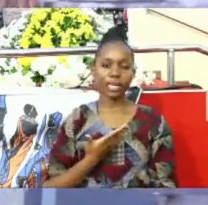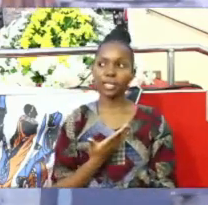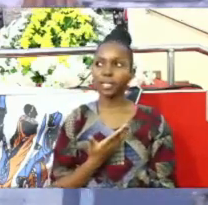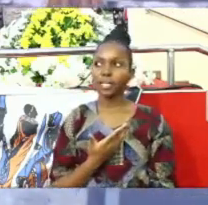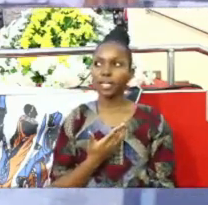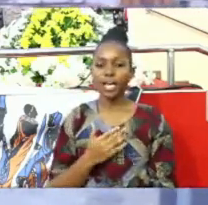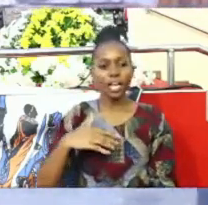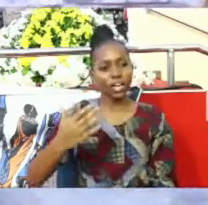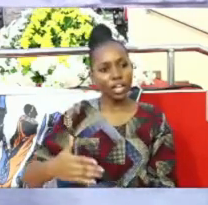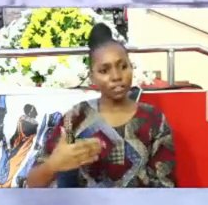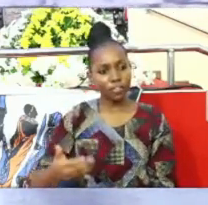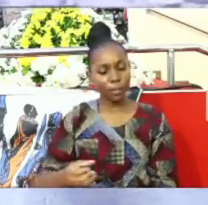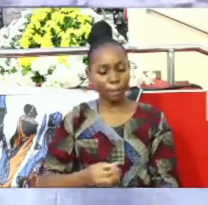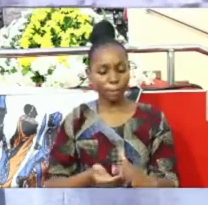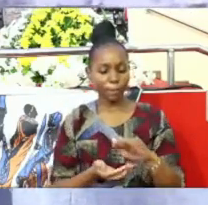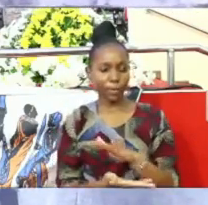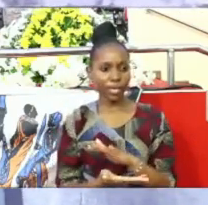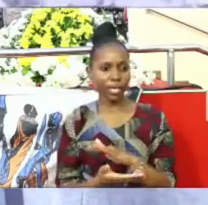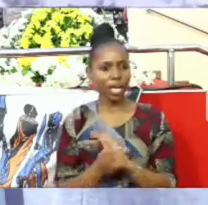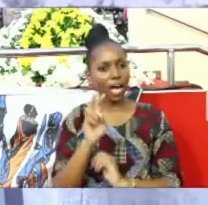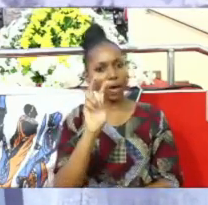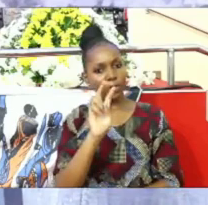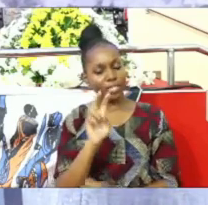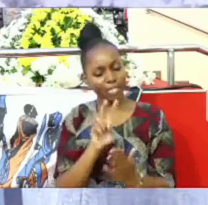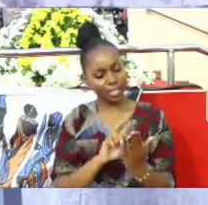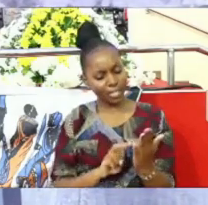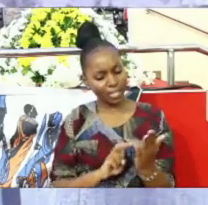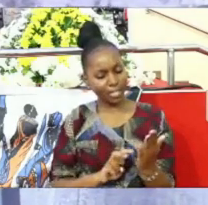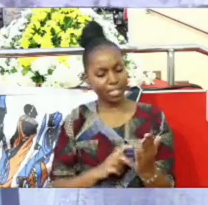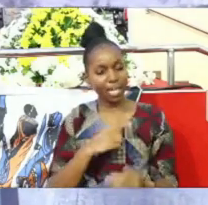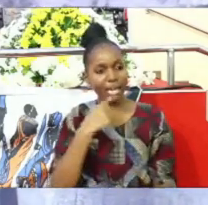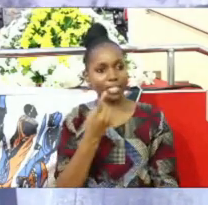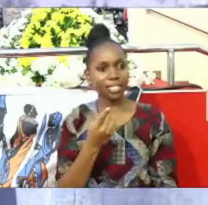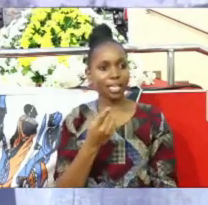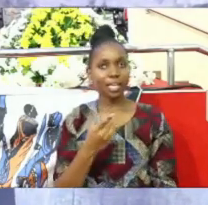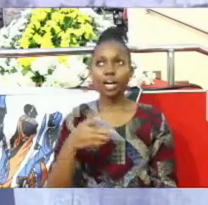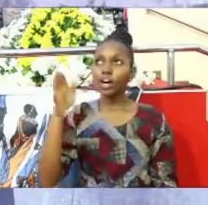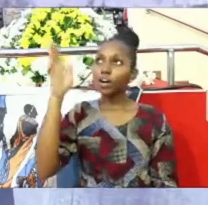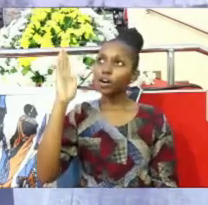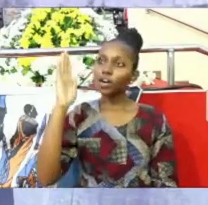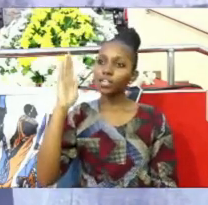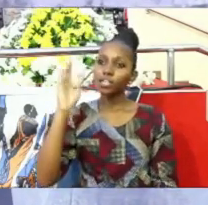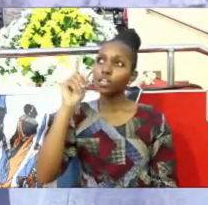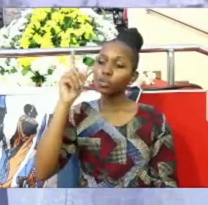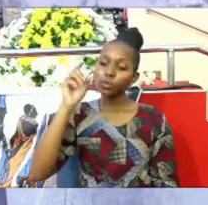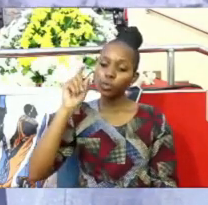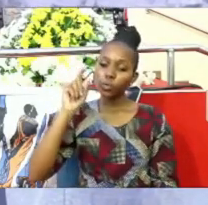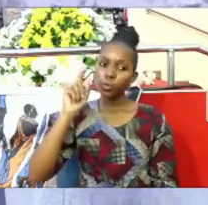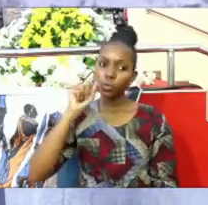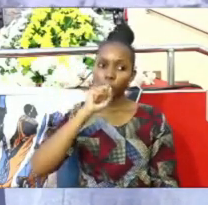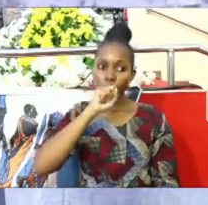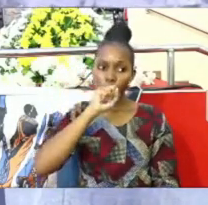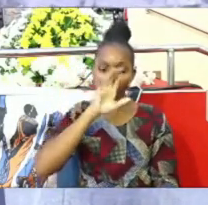those things. Na ningekuja na niwekelee mikono vitu vile. I say, God, you are God of promises. Na nasema Bwana wewe ni wa ahadi.